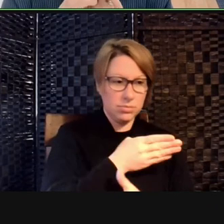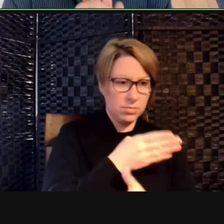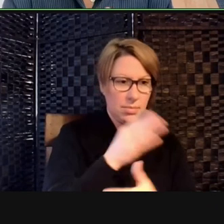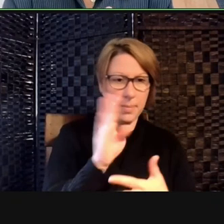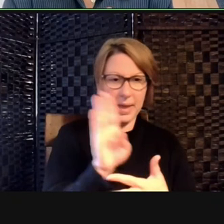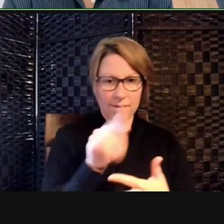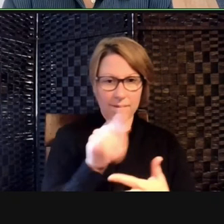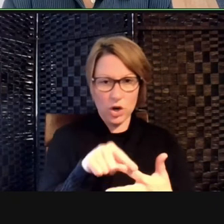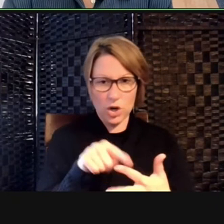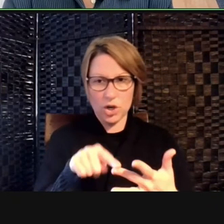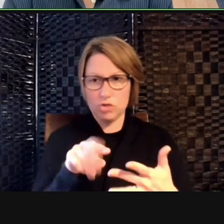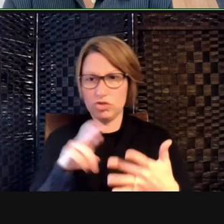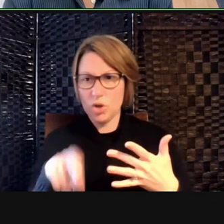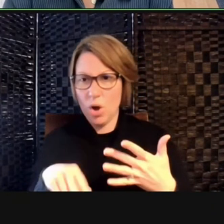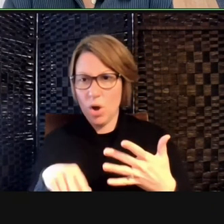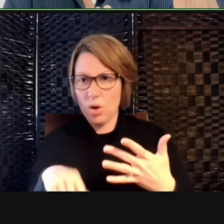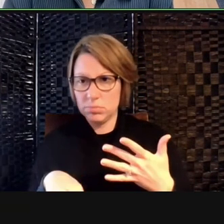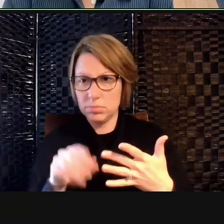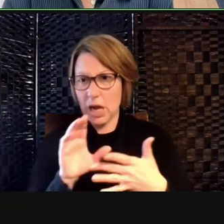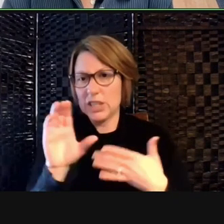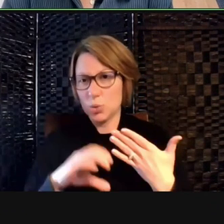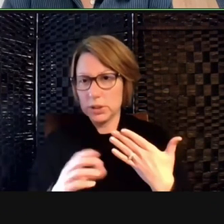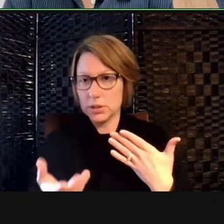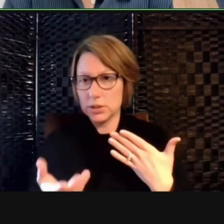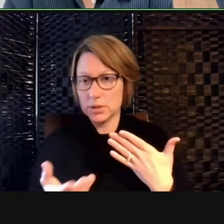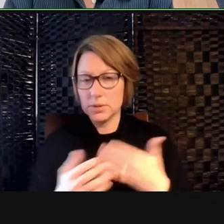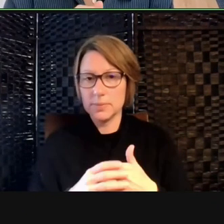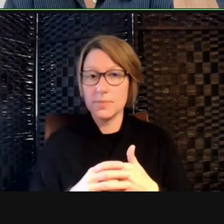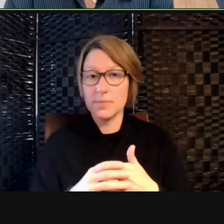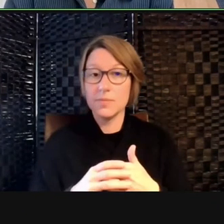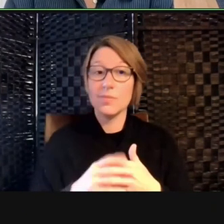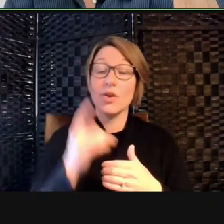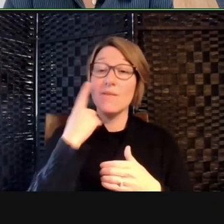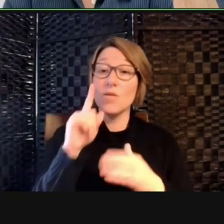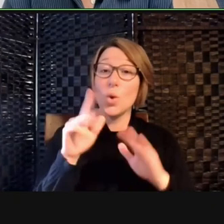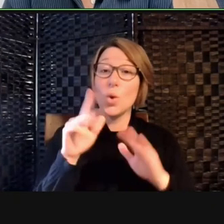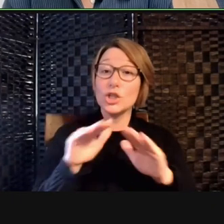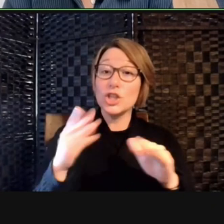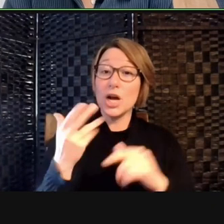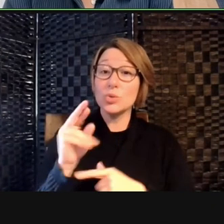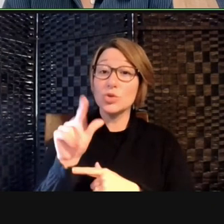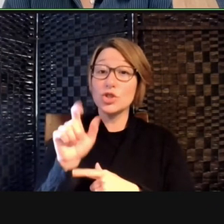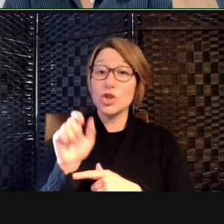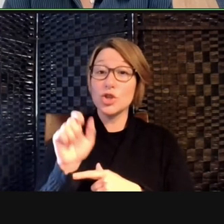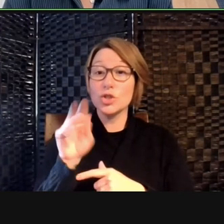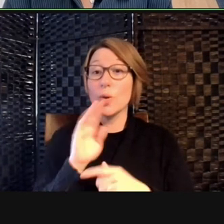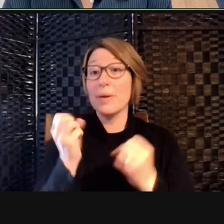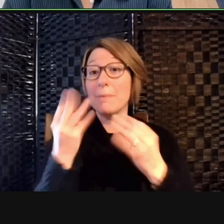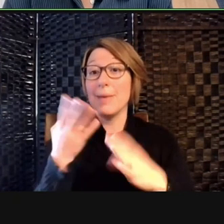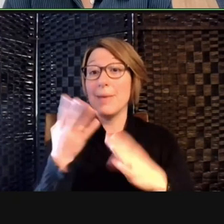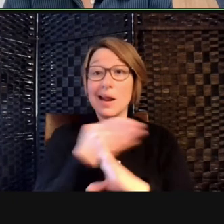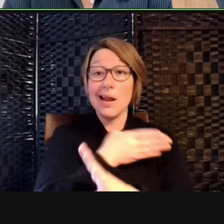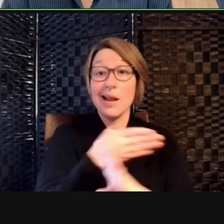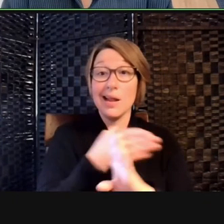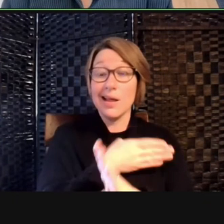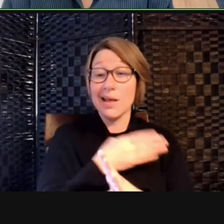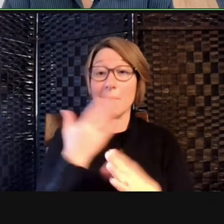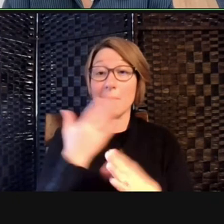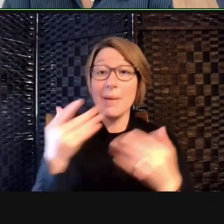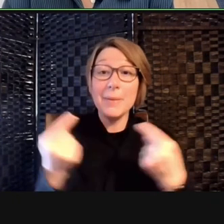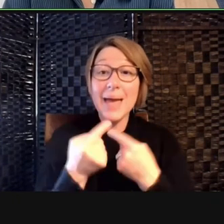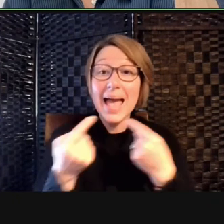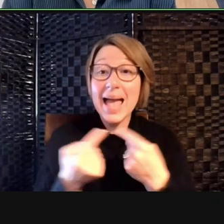consequence? For children with charge, there could be a lot of different antecedents that might not be apparent. The child could be in pain. They